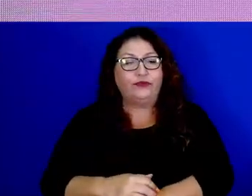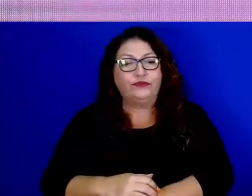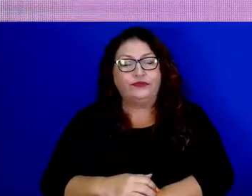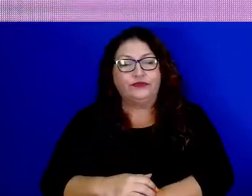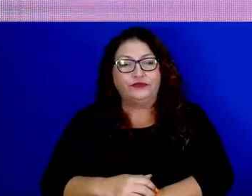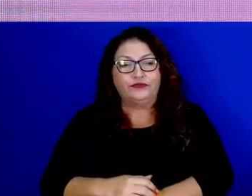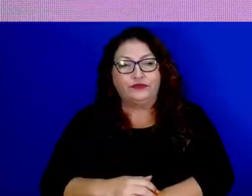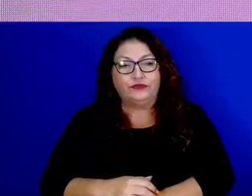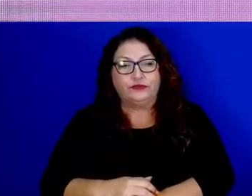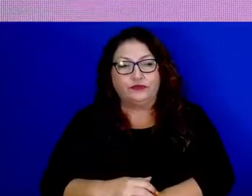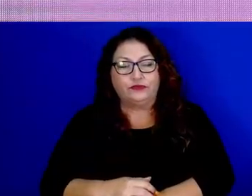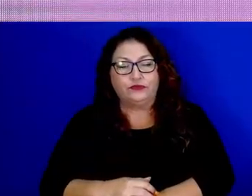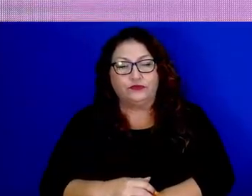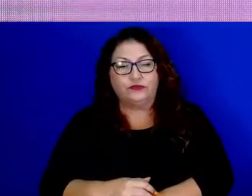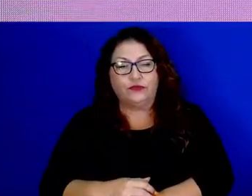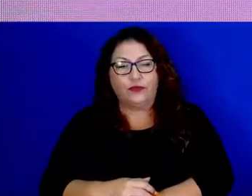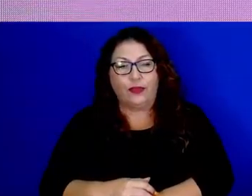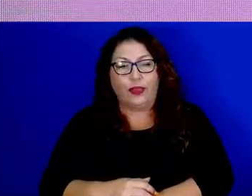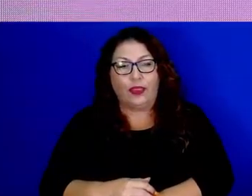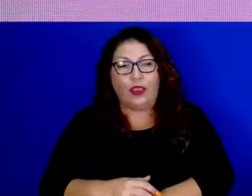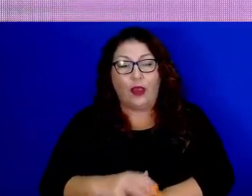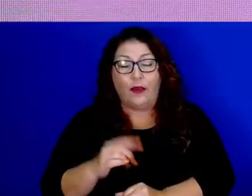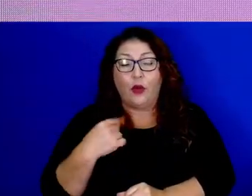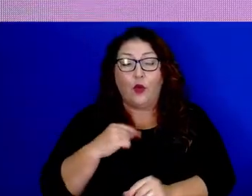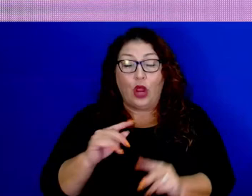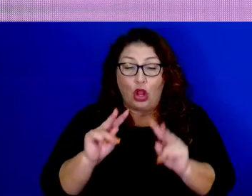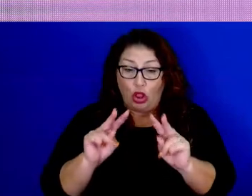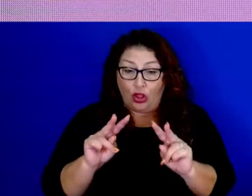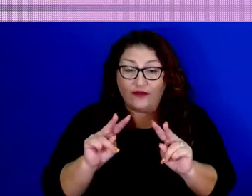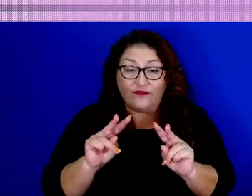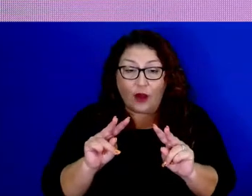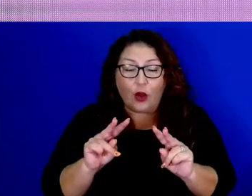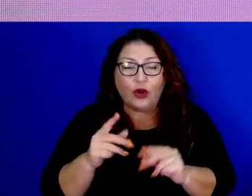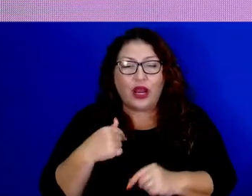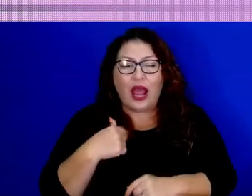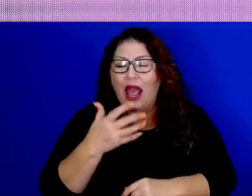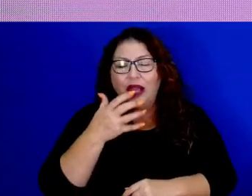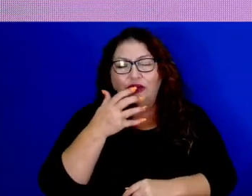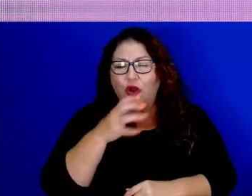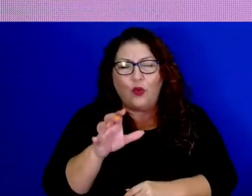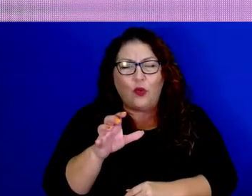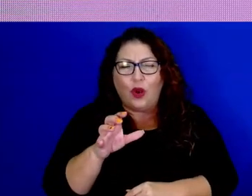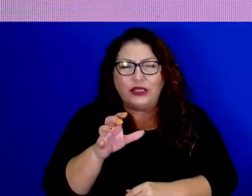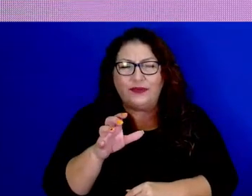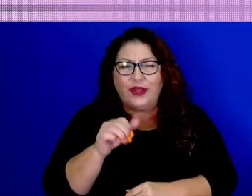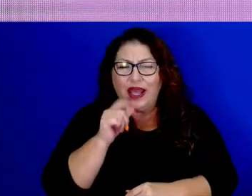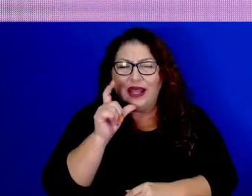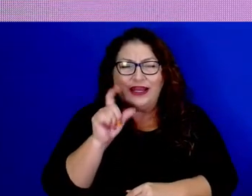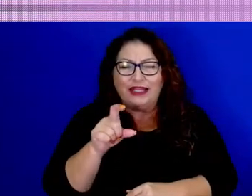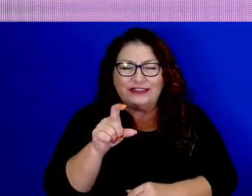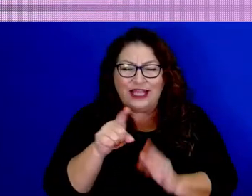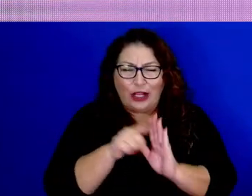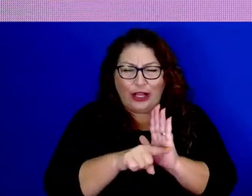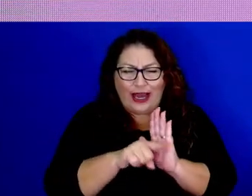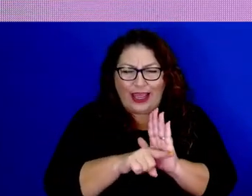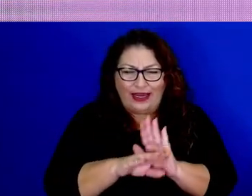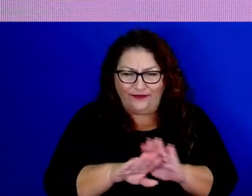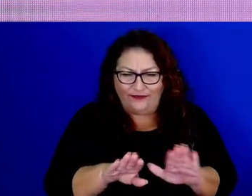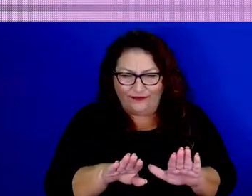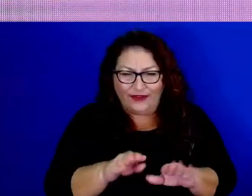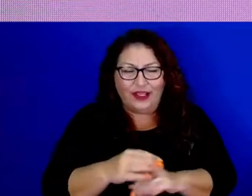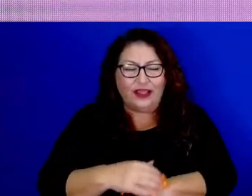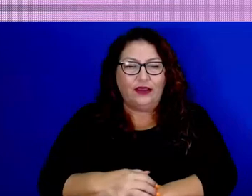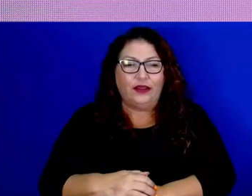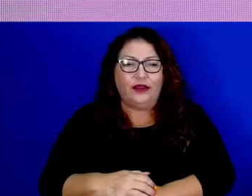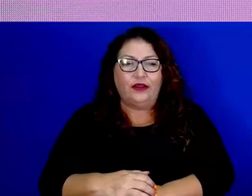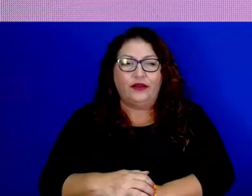But as we are looking forward, I don't want to be unnecessarily negative. In the European